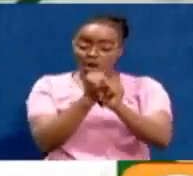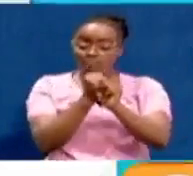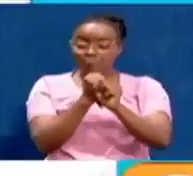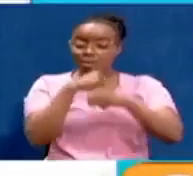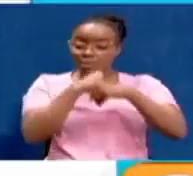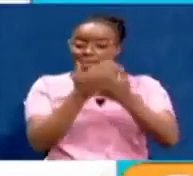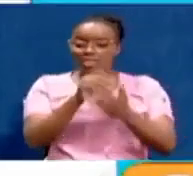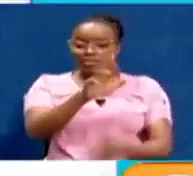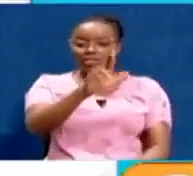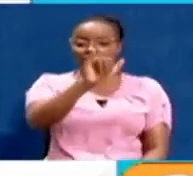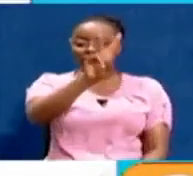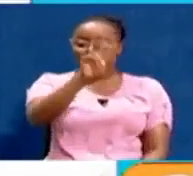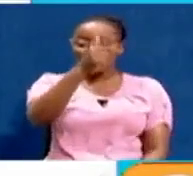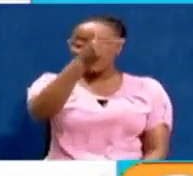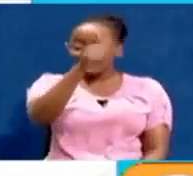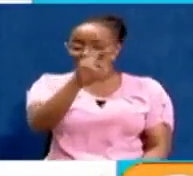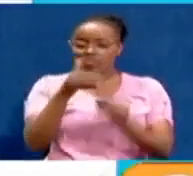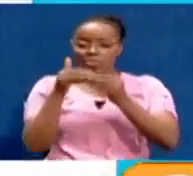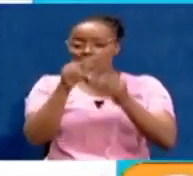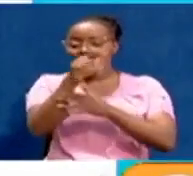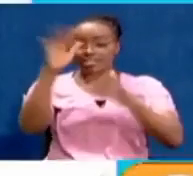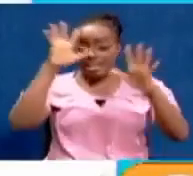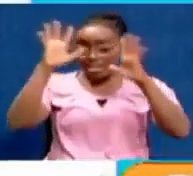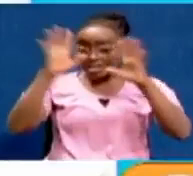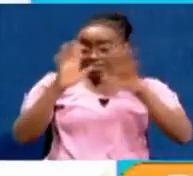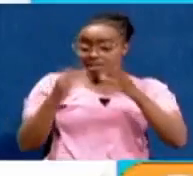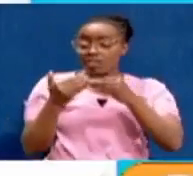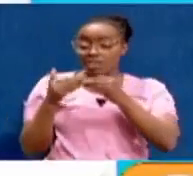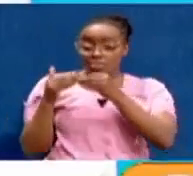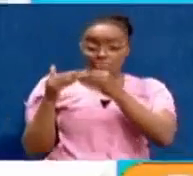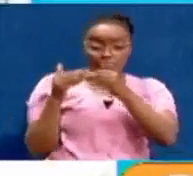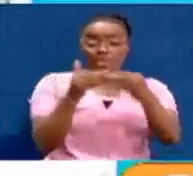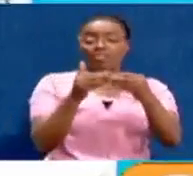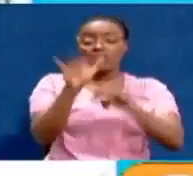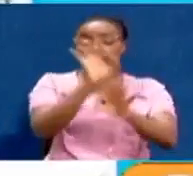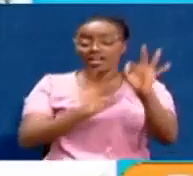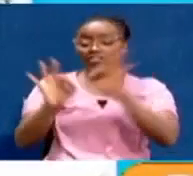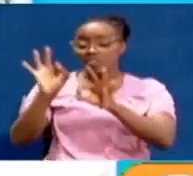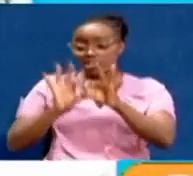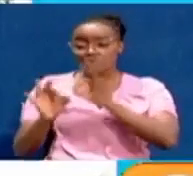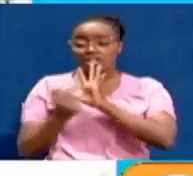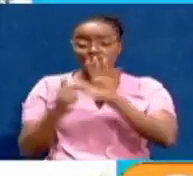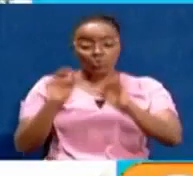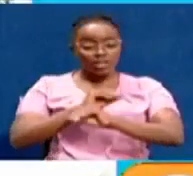here at Rivatex. He is leading this initiative from the front, and fashionably so.